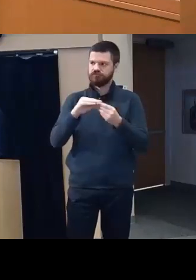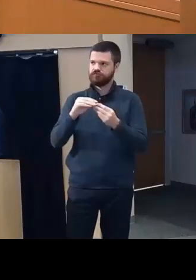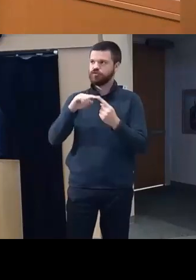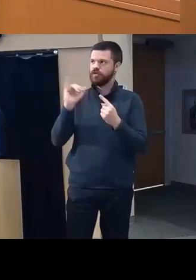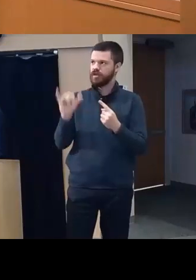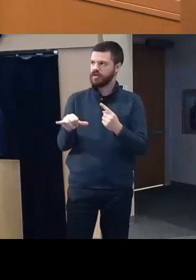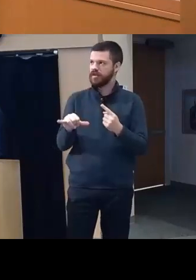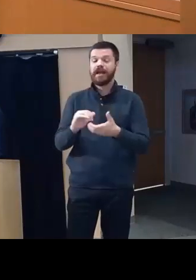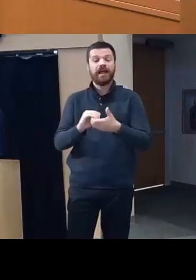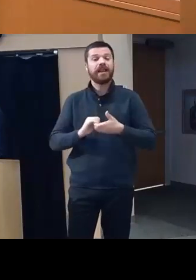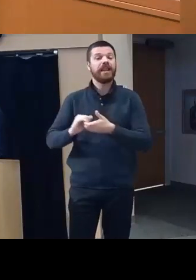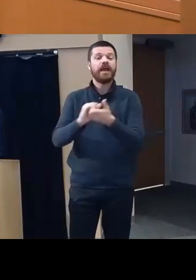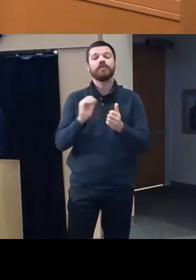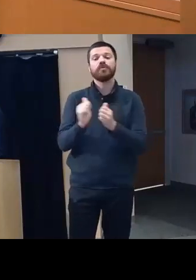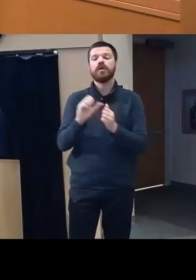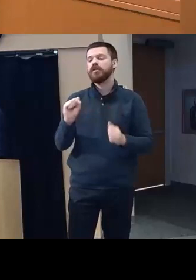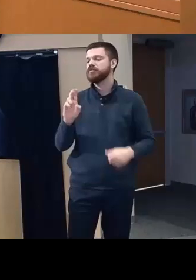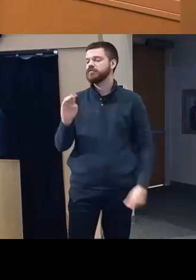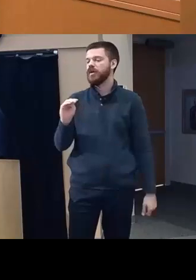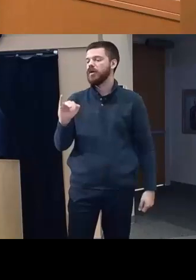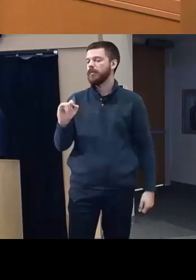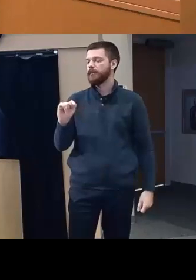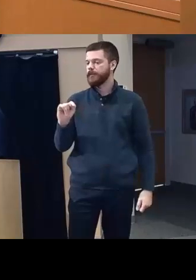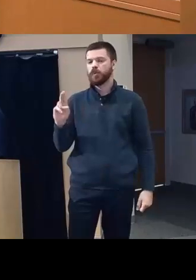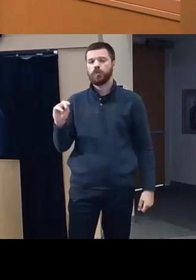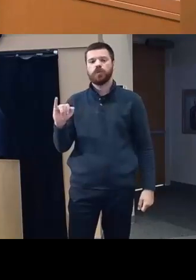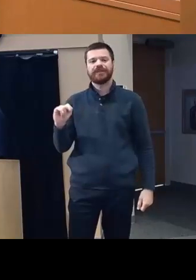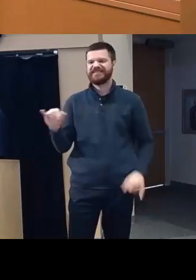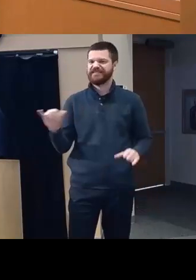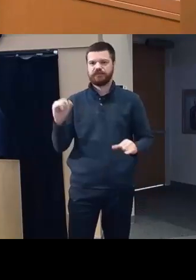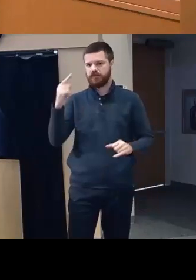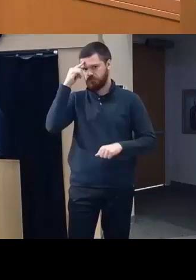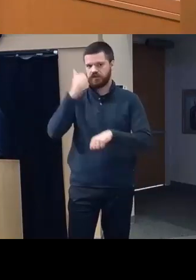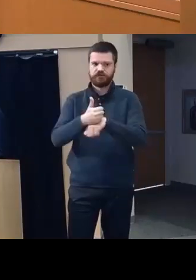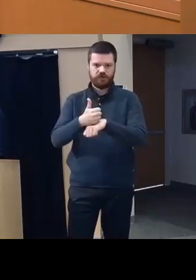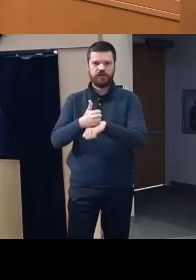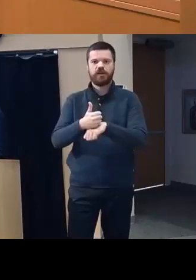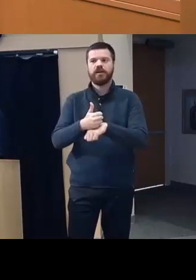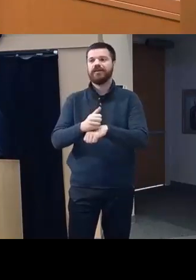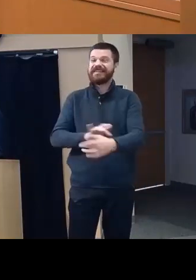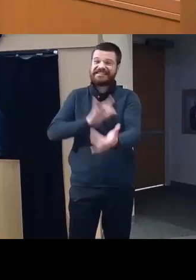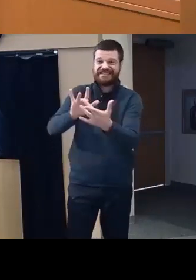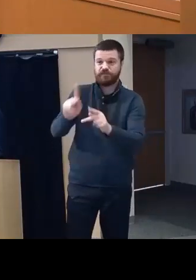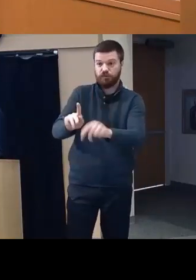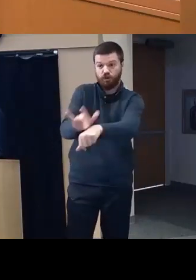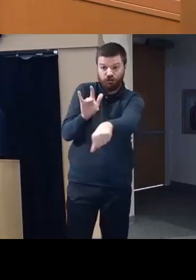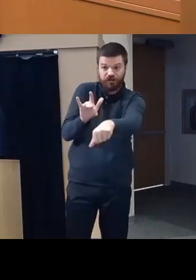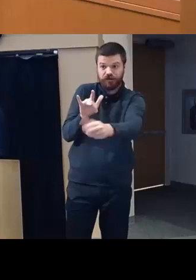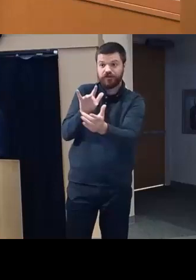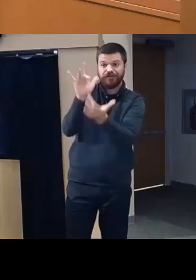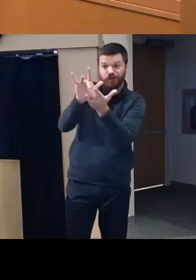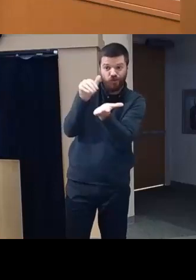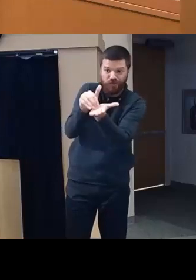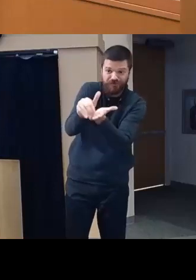our collaboration with the Summits Unit, which is part of that same mindset where we're getting to folks early and often